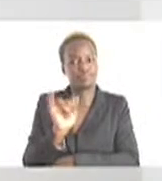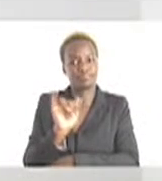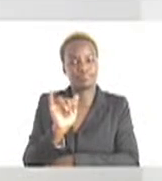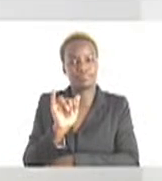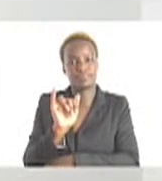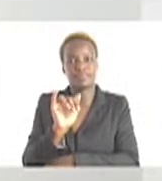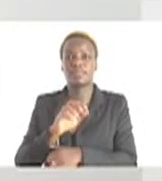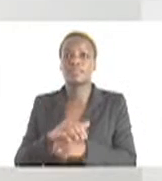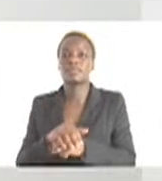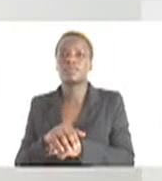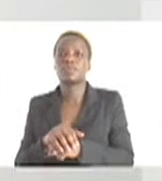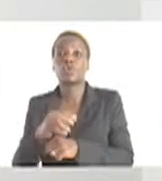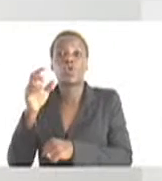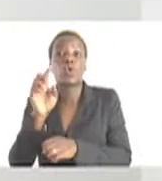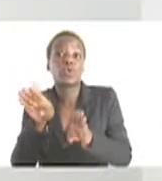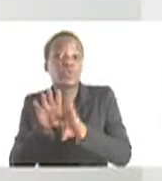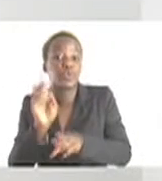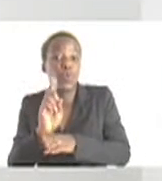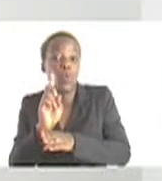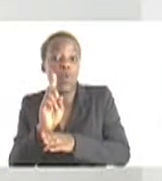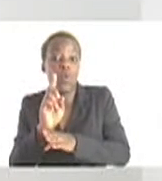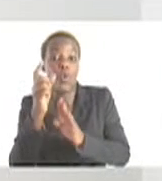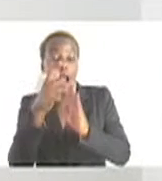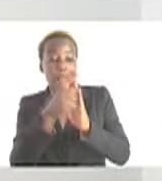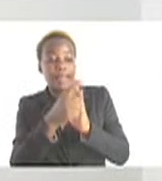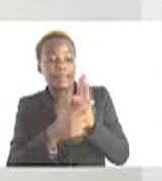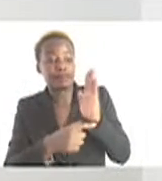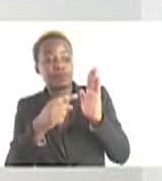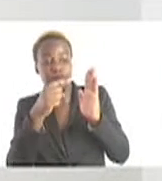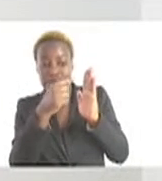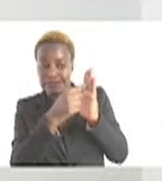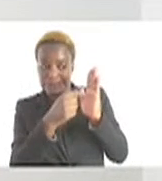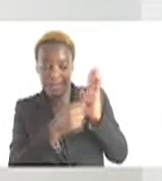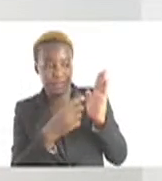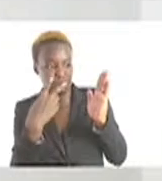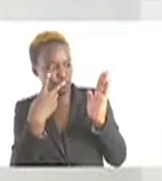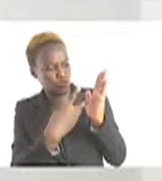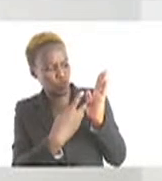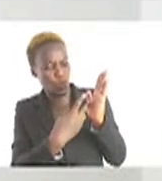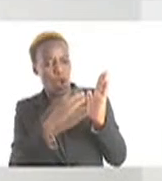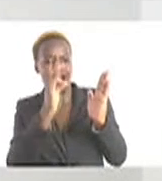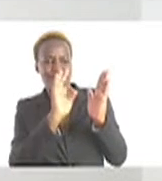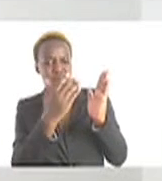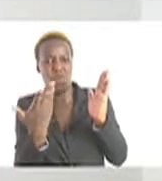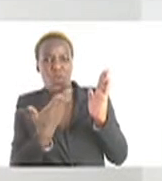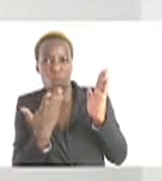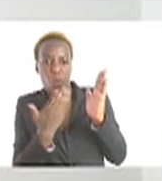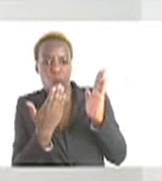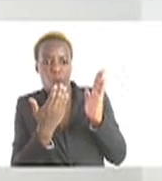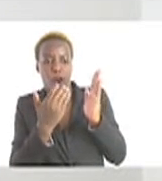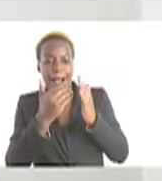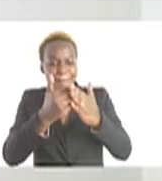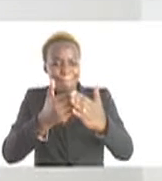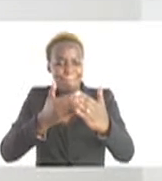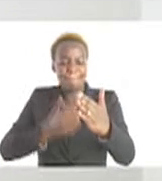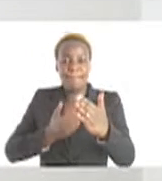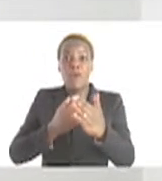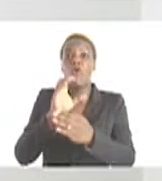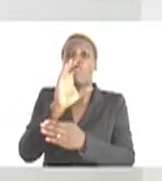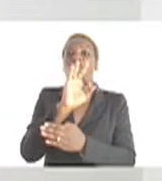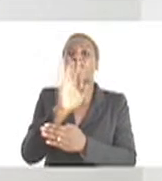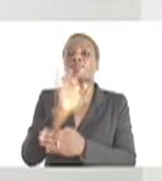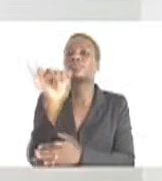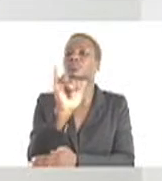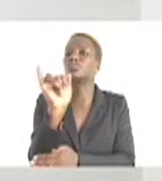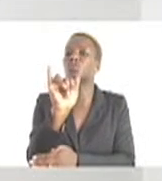So what do? We go to the month of February and we look at the month that we get before February. Which one comes